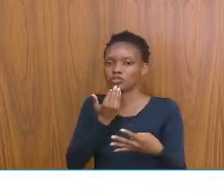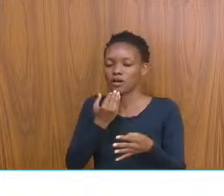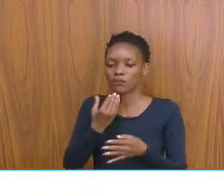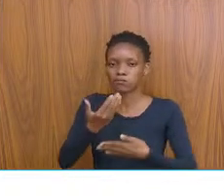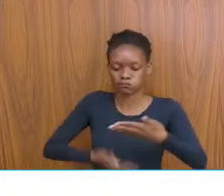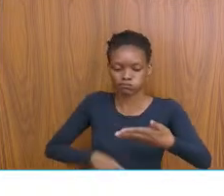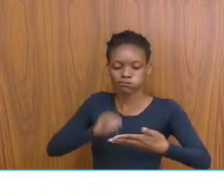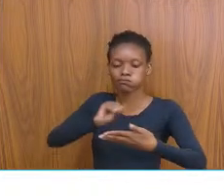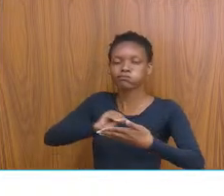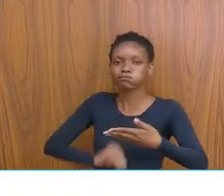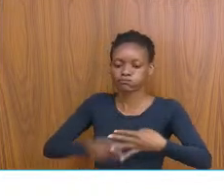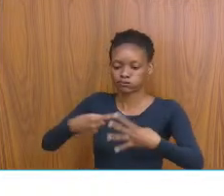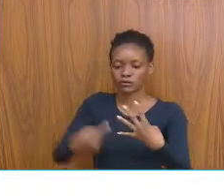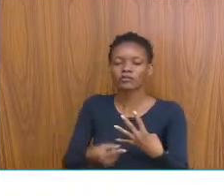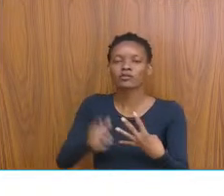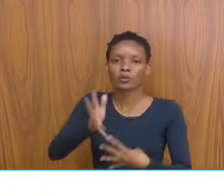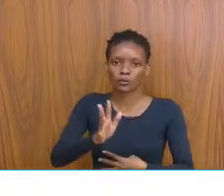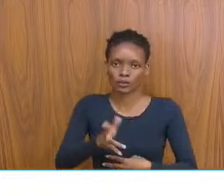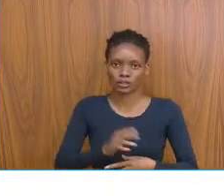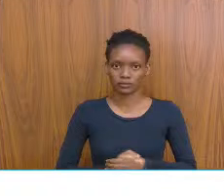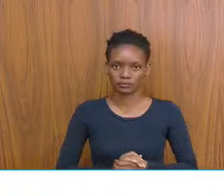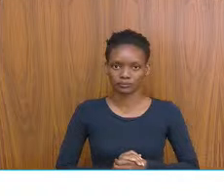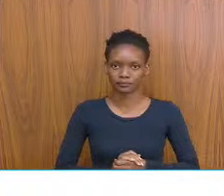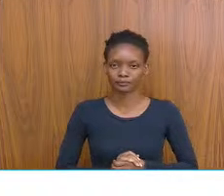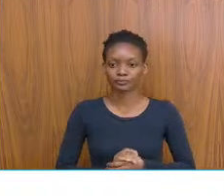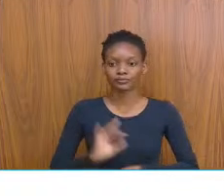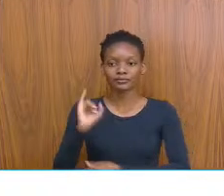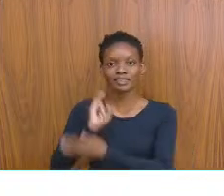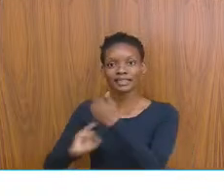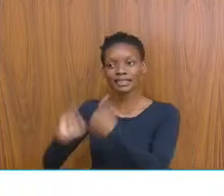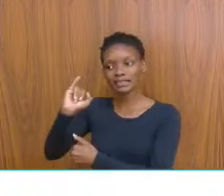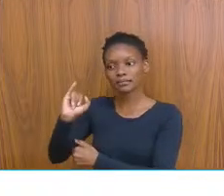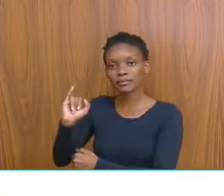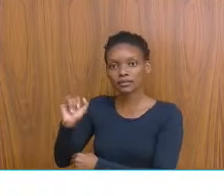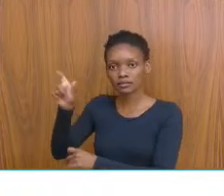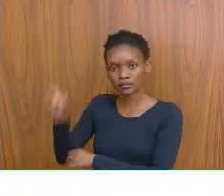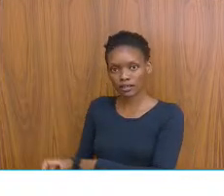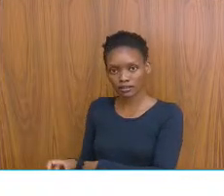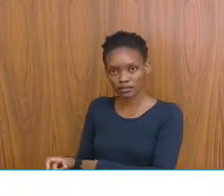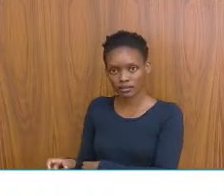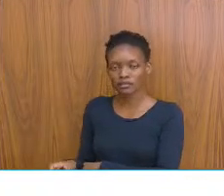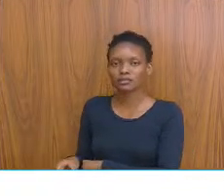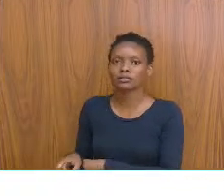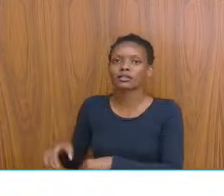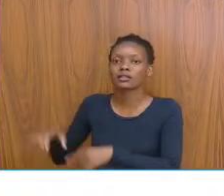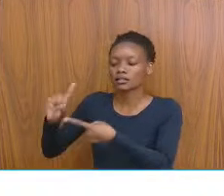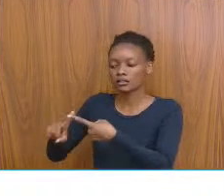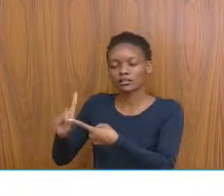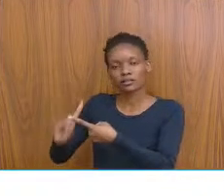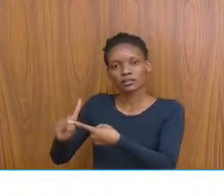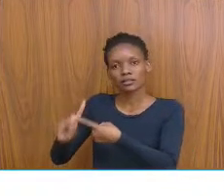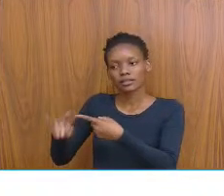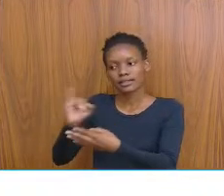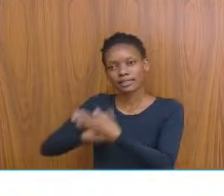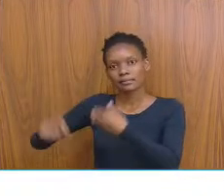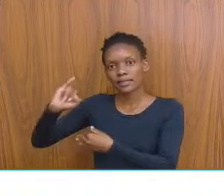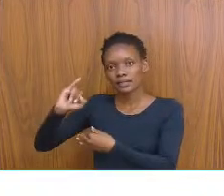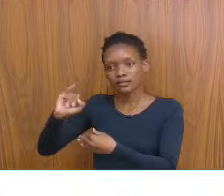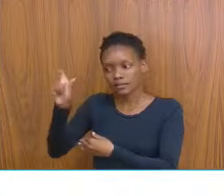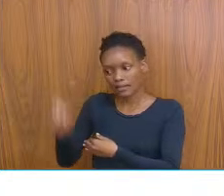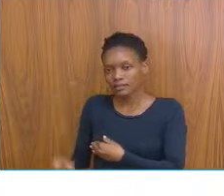In respect of independent candidates, the ballot papers will have the name of the independent